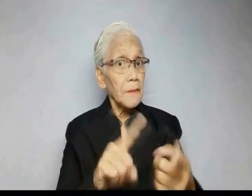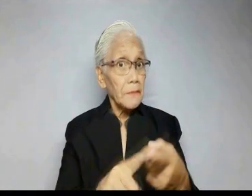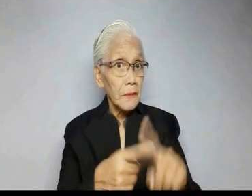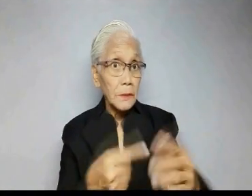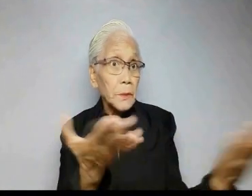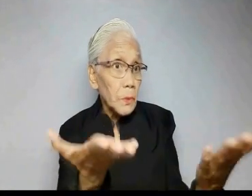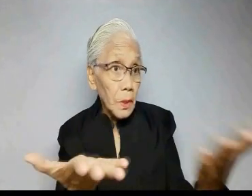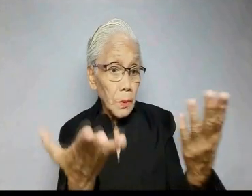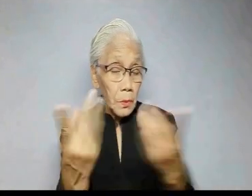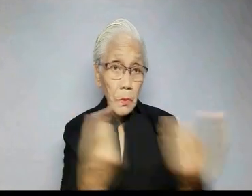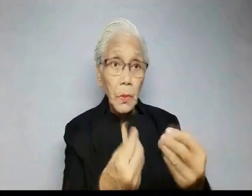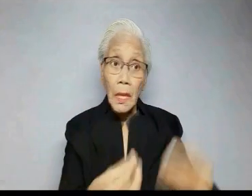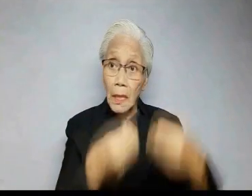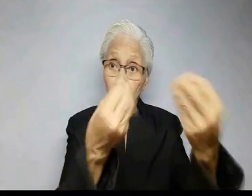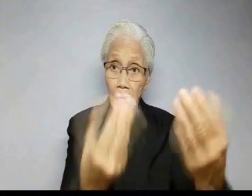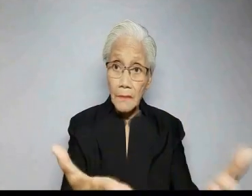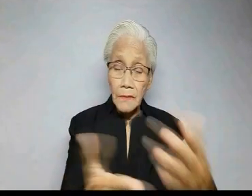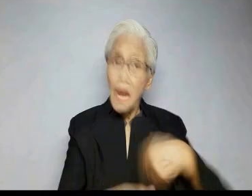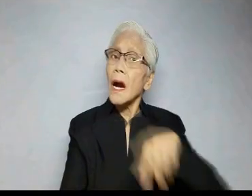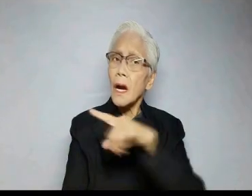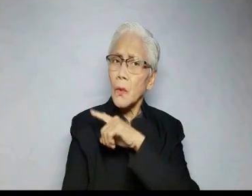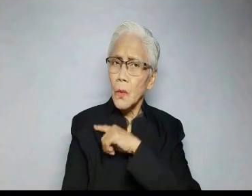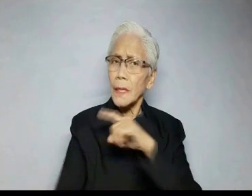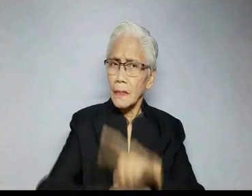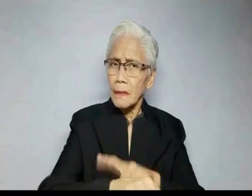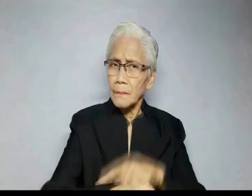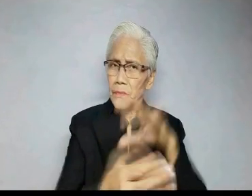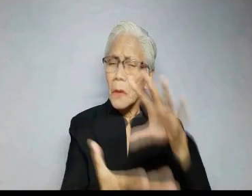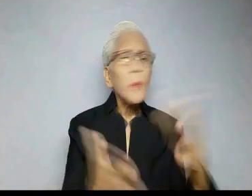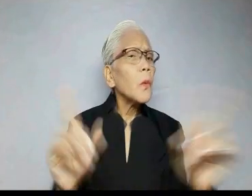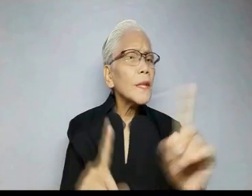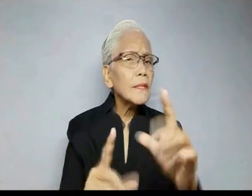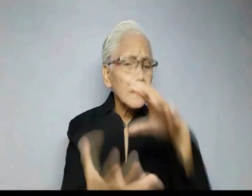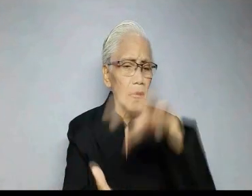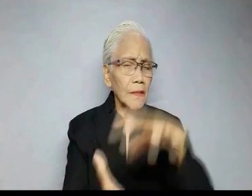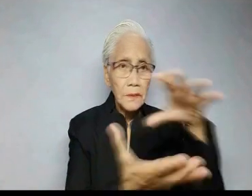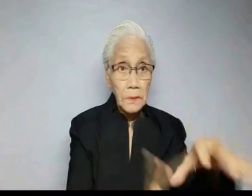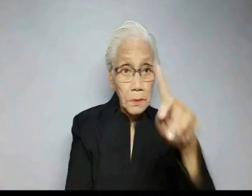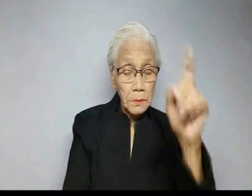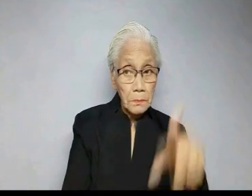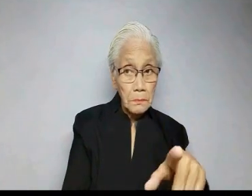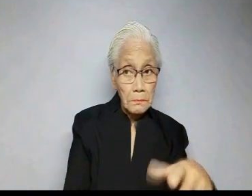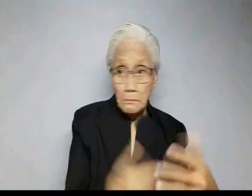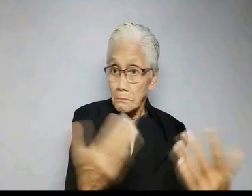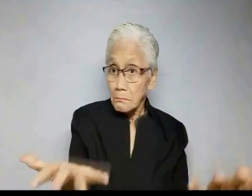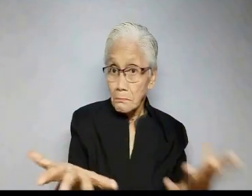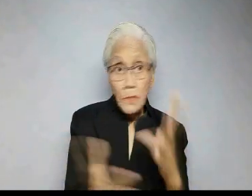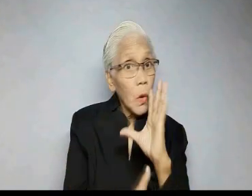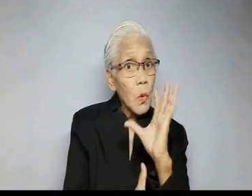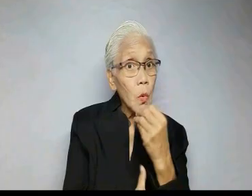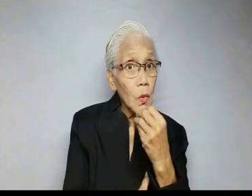My friends, where do we give our time the most? What is our treasure? Or